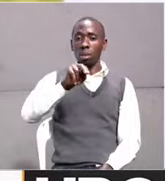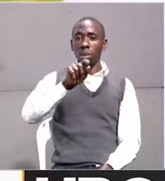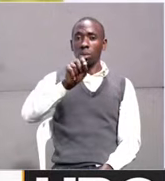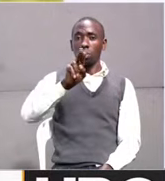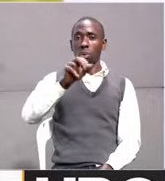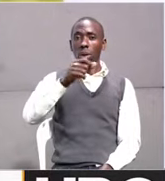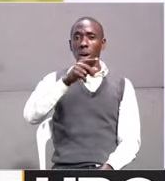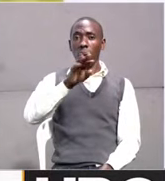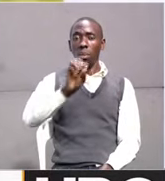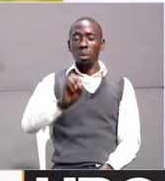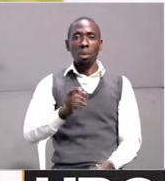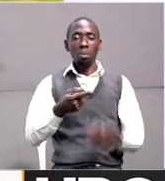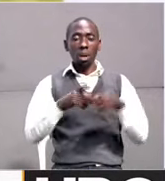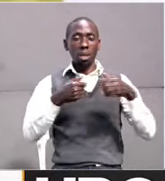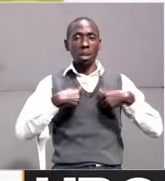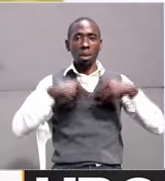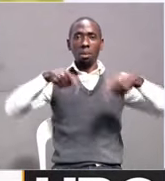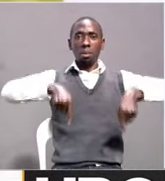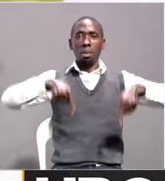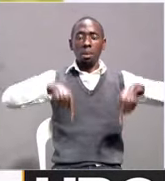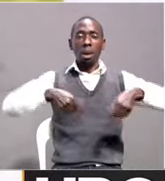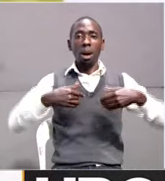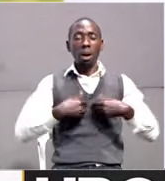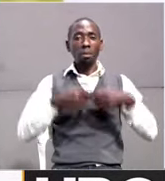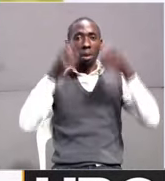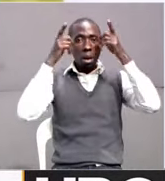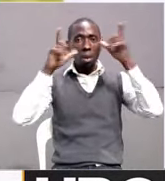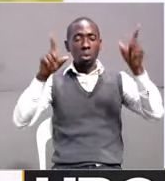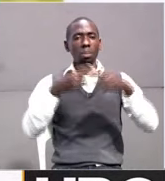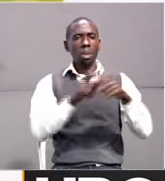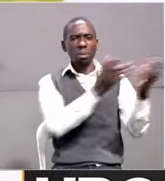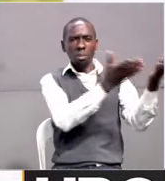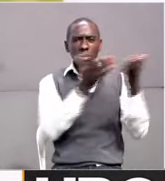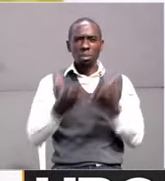Here we had cows, but we were importing milk.